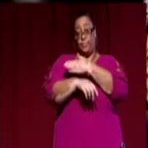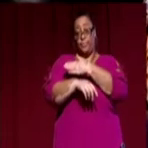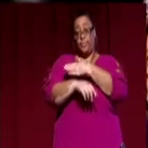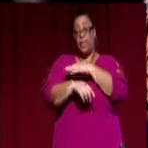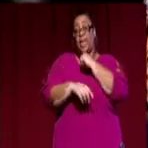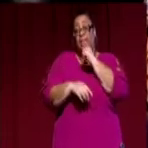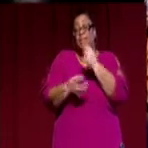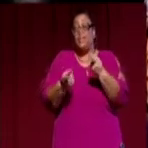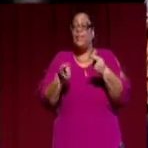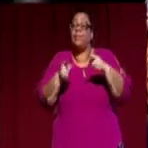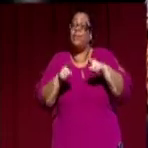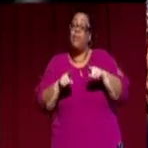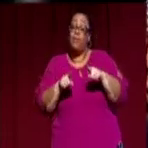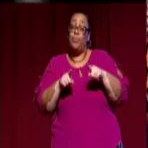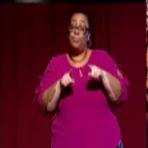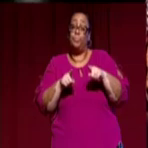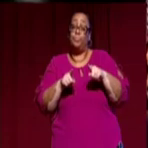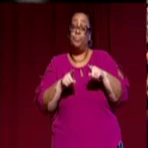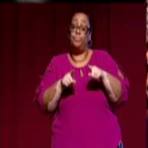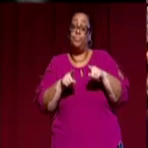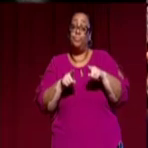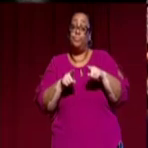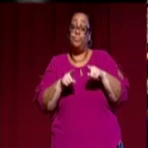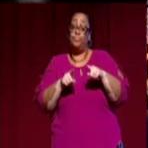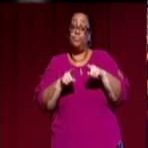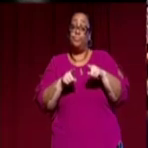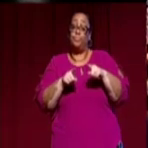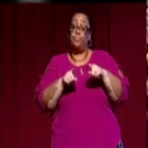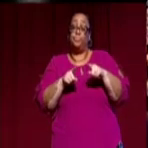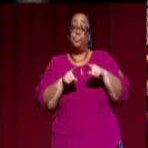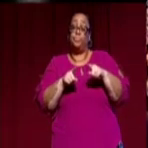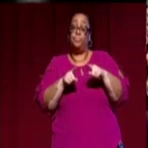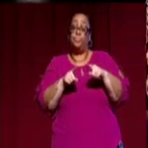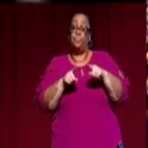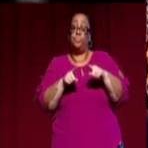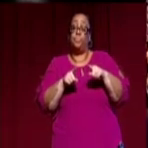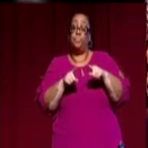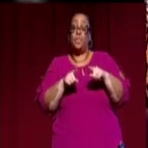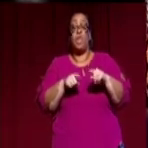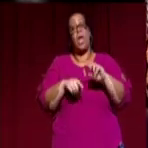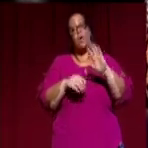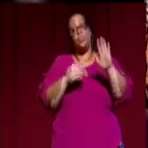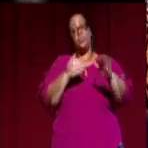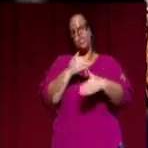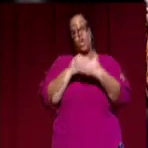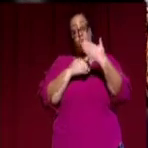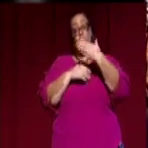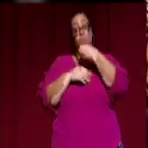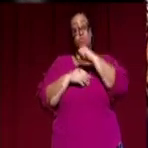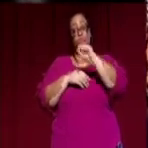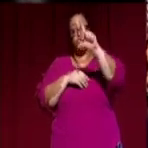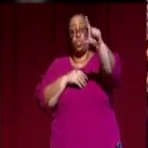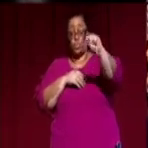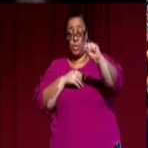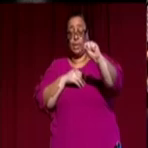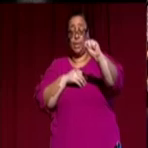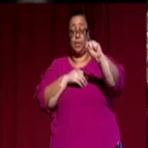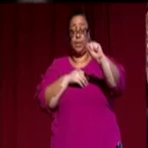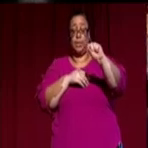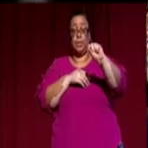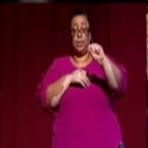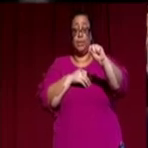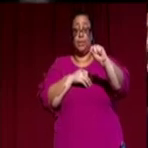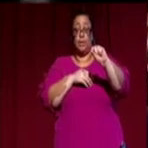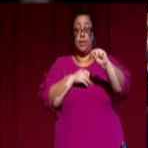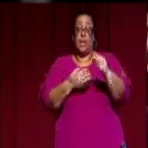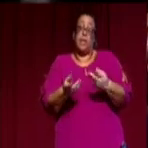didn't come, it just happened, just by happenstance. I was almost 20 years old, and